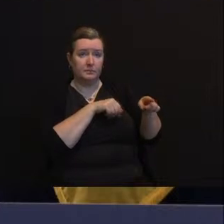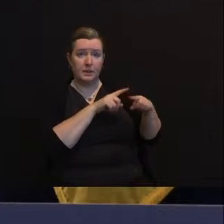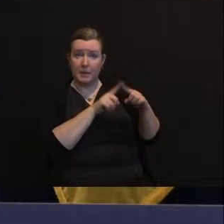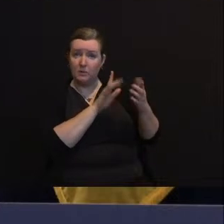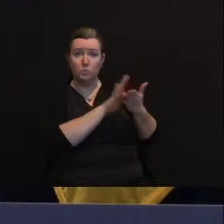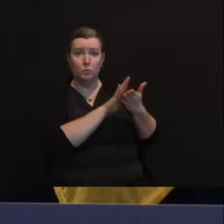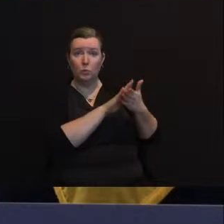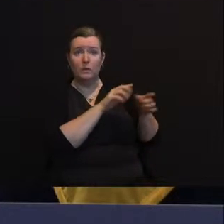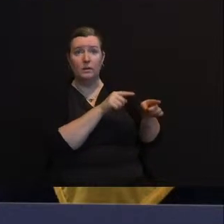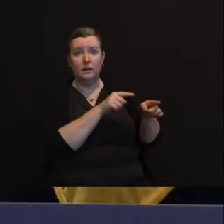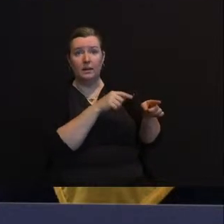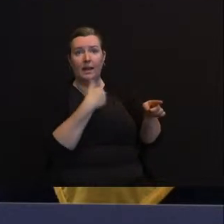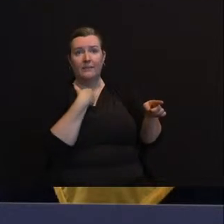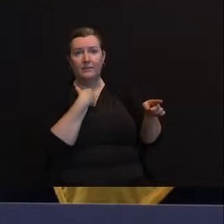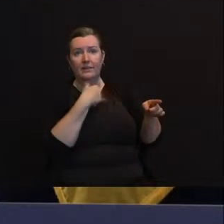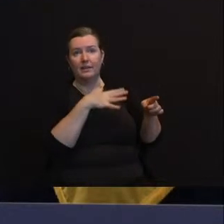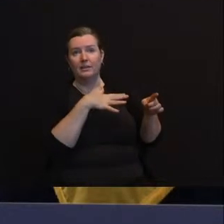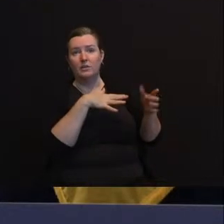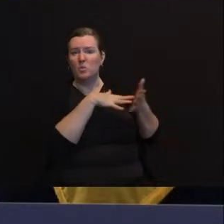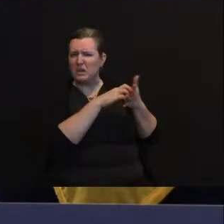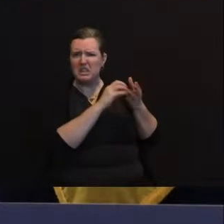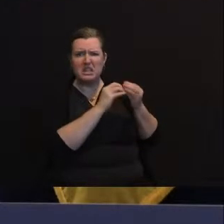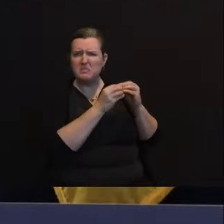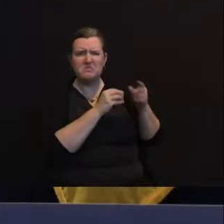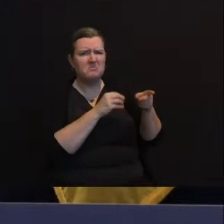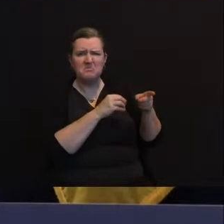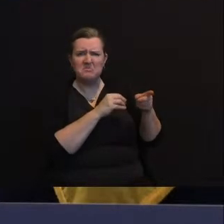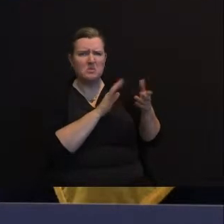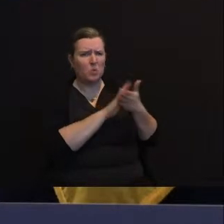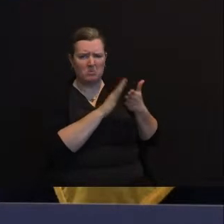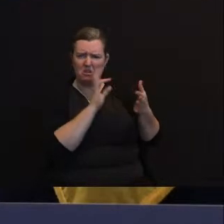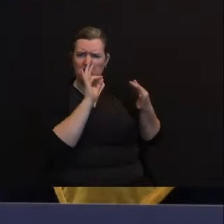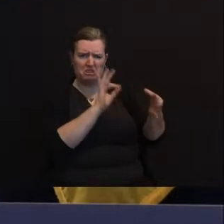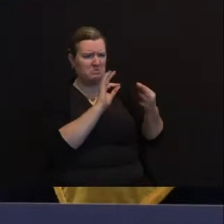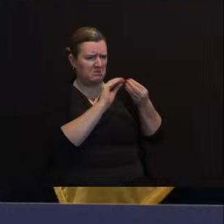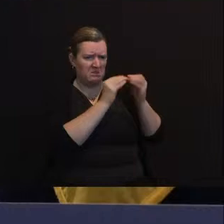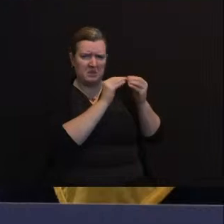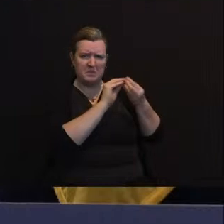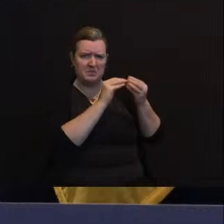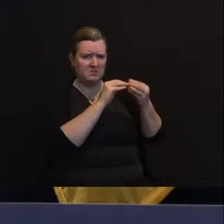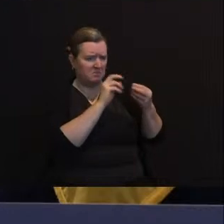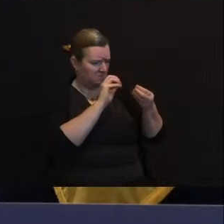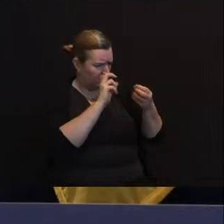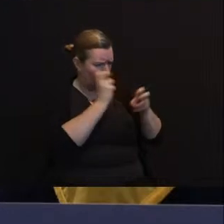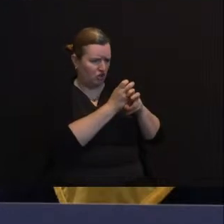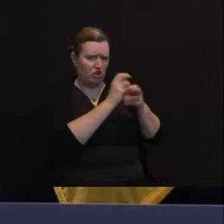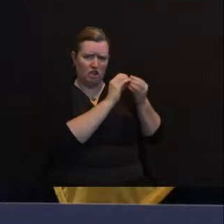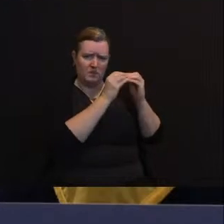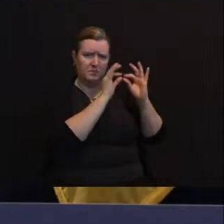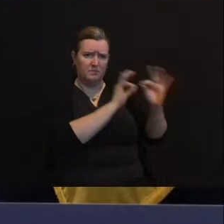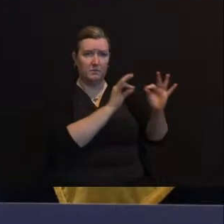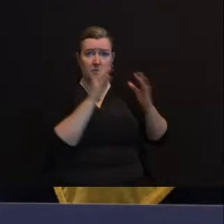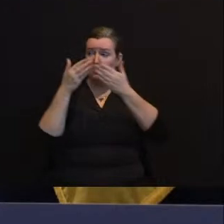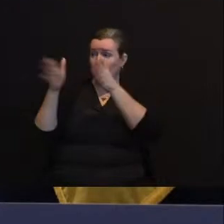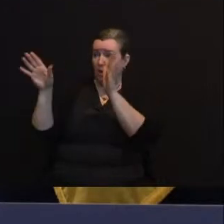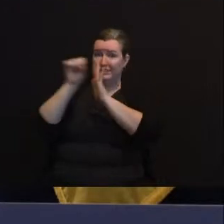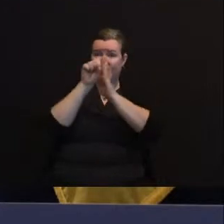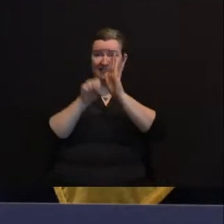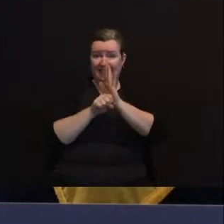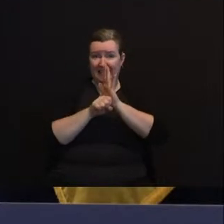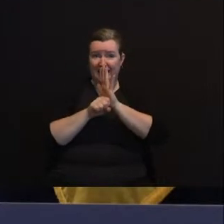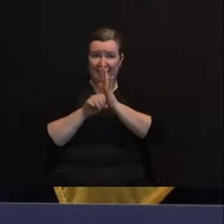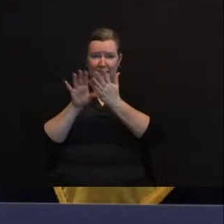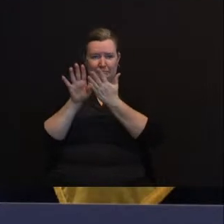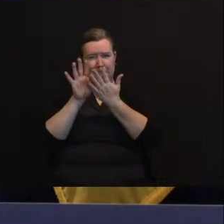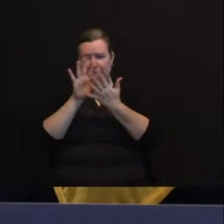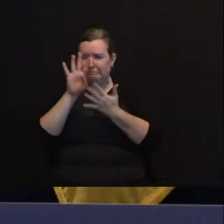The weakness is in the general ether of the state. That sound fair? Let's come down to, we'll